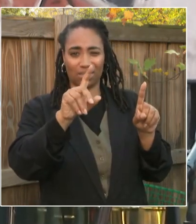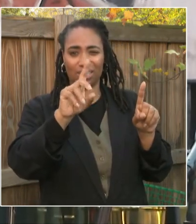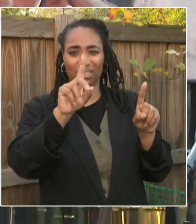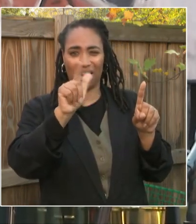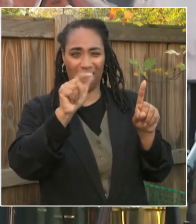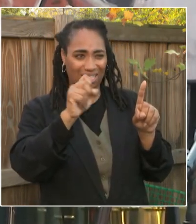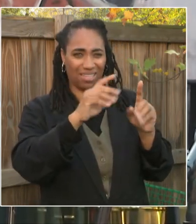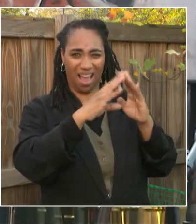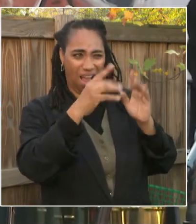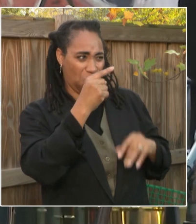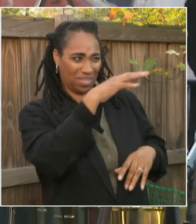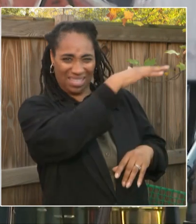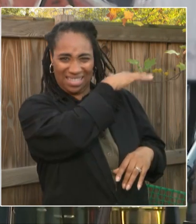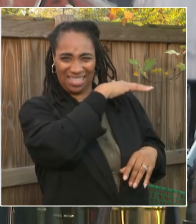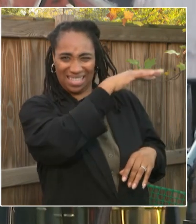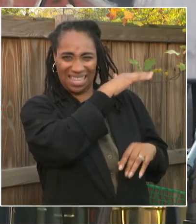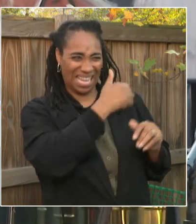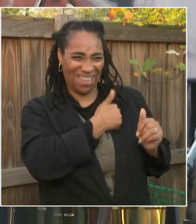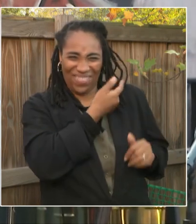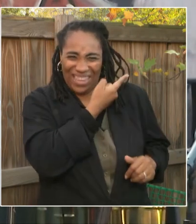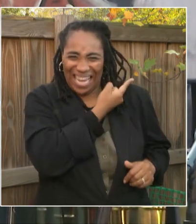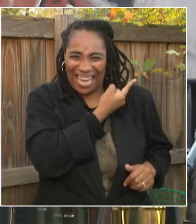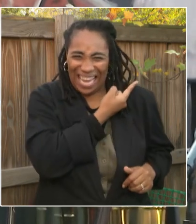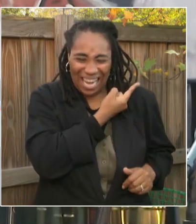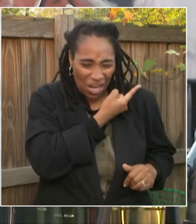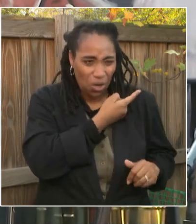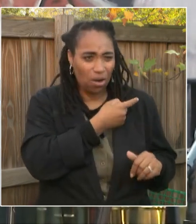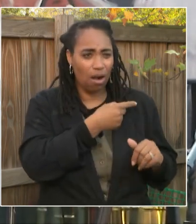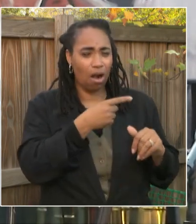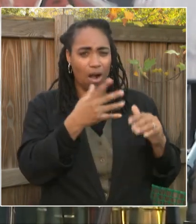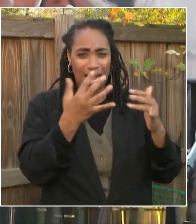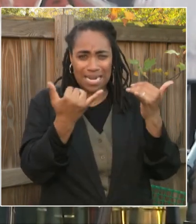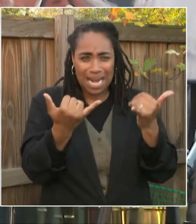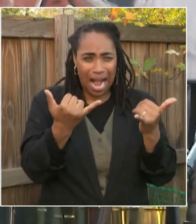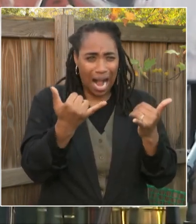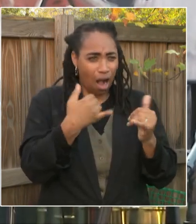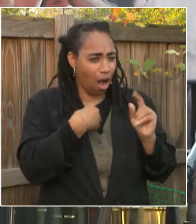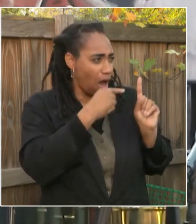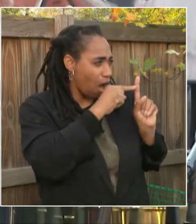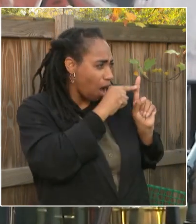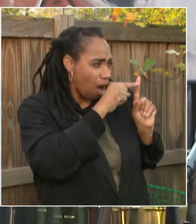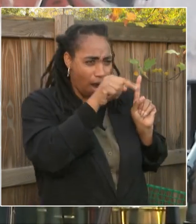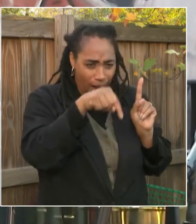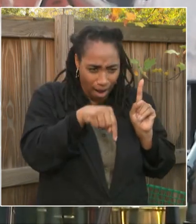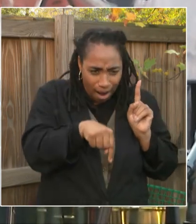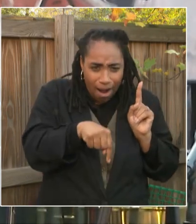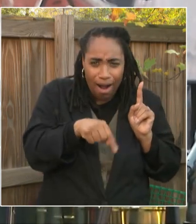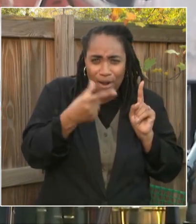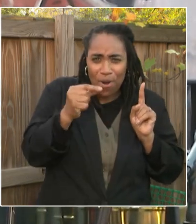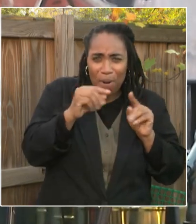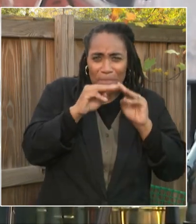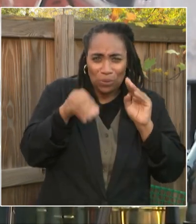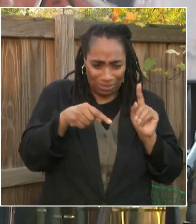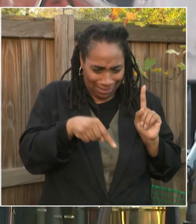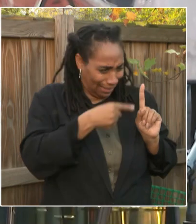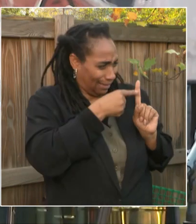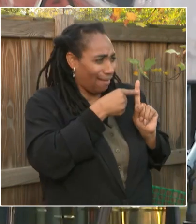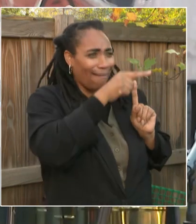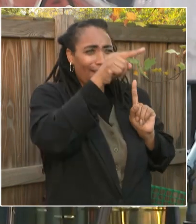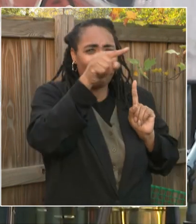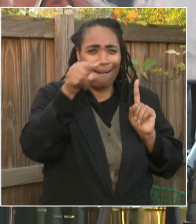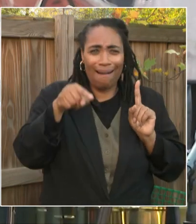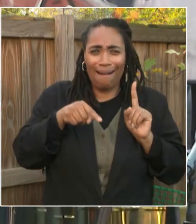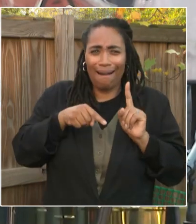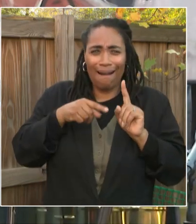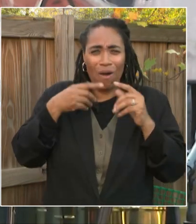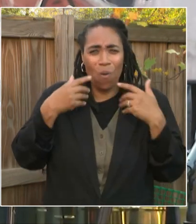Avenue is the Go-Go Museum and Cafe, which epitomizes the struggles in this country